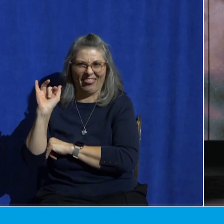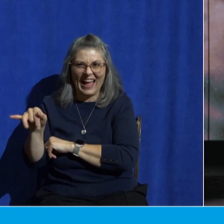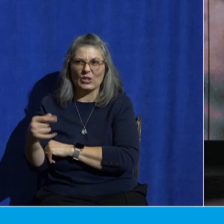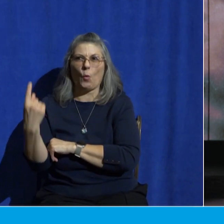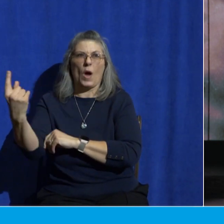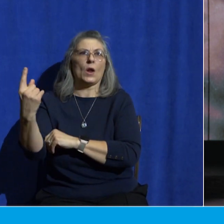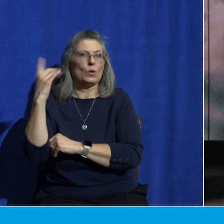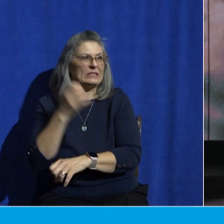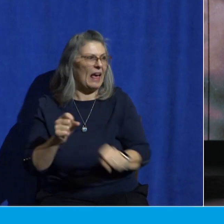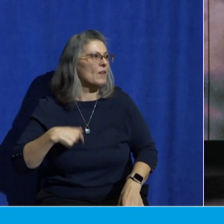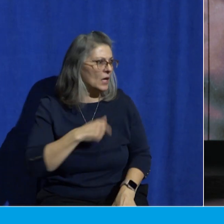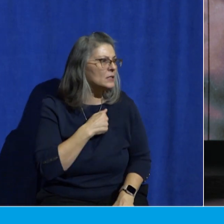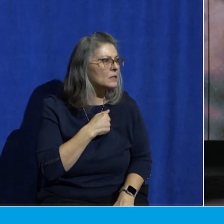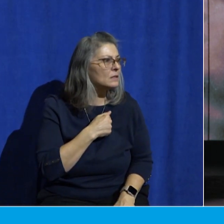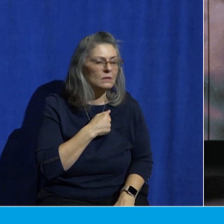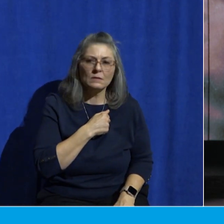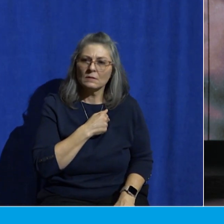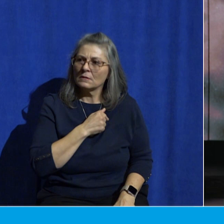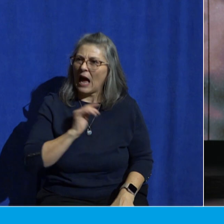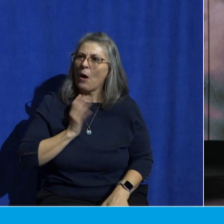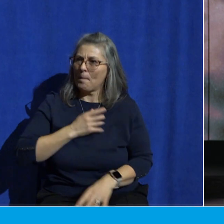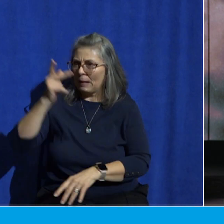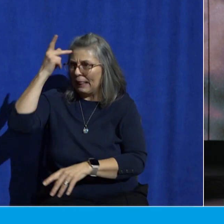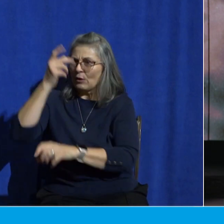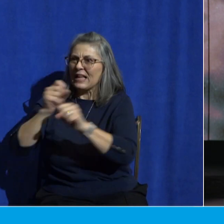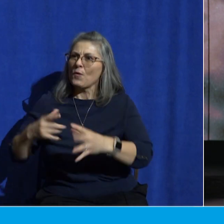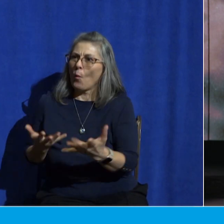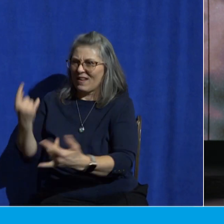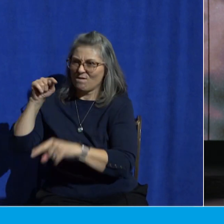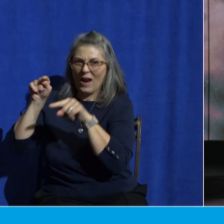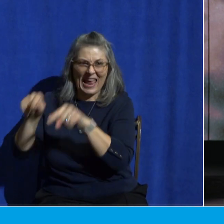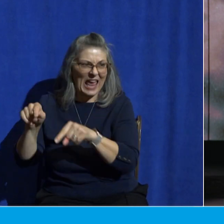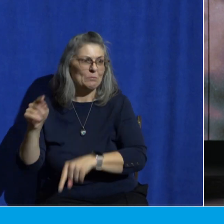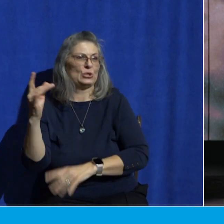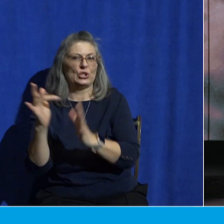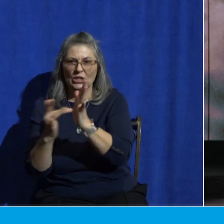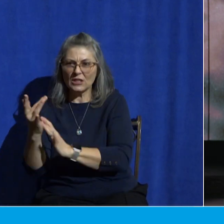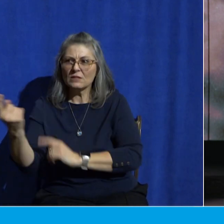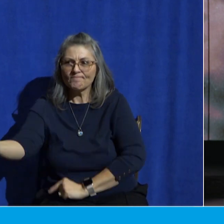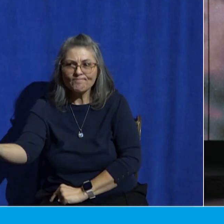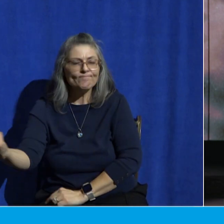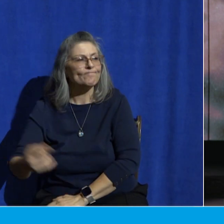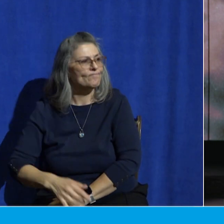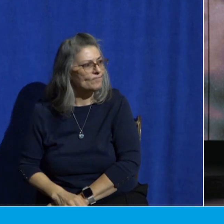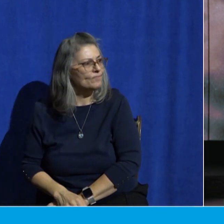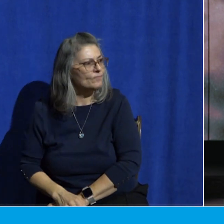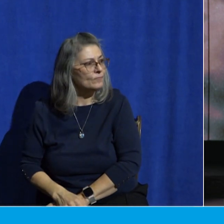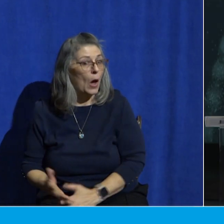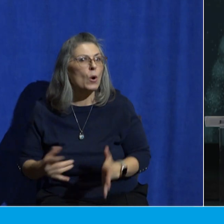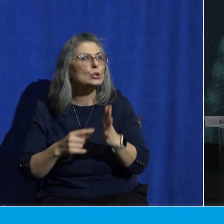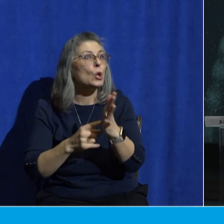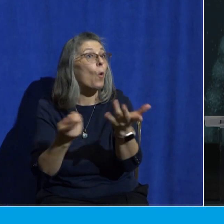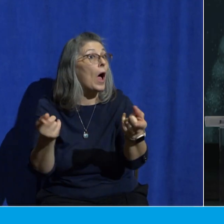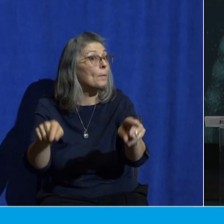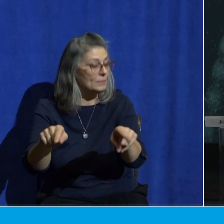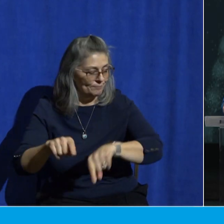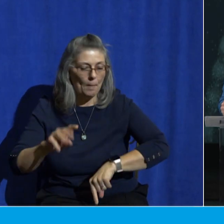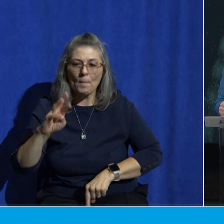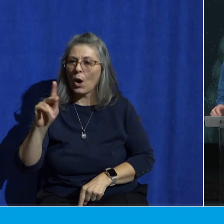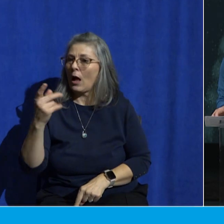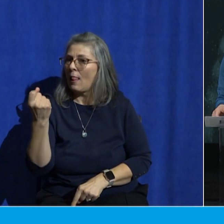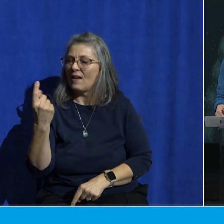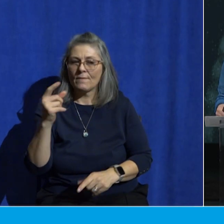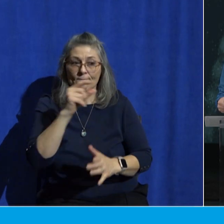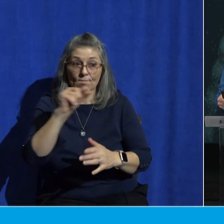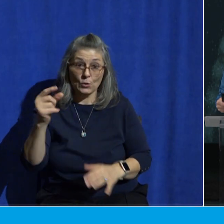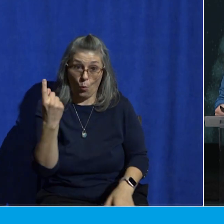meant, he's the political savior we've been waiting for. So let me show you what happened. Mark chapter 11, verse 1.